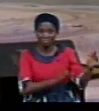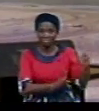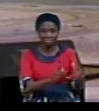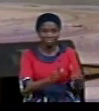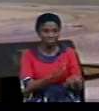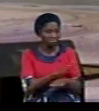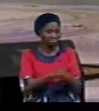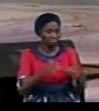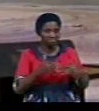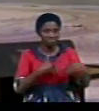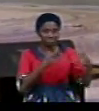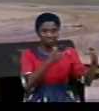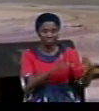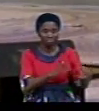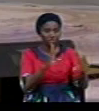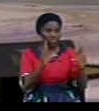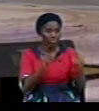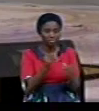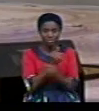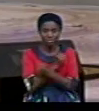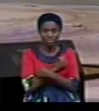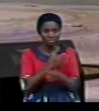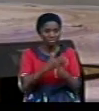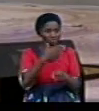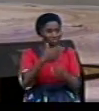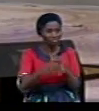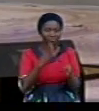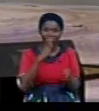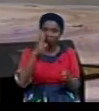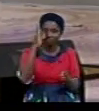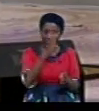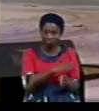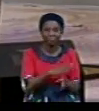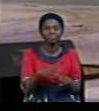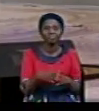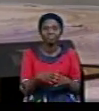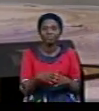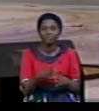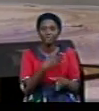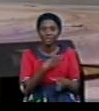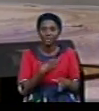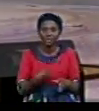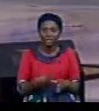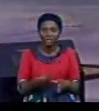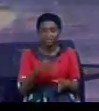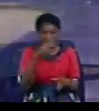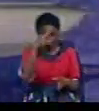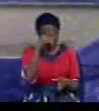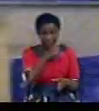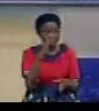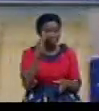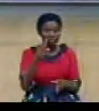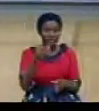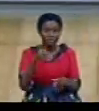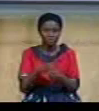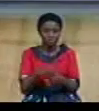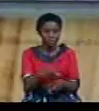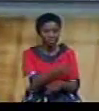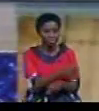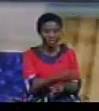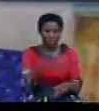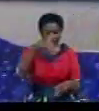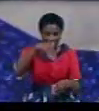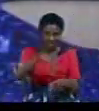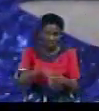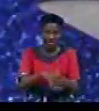Mercedes no love there's total wickedness on diluted wickedness and he'll put them in the old Covenant he'll put them